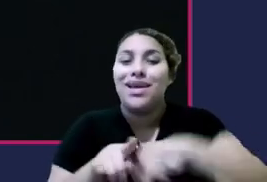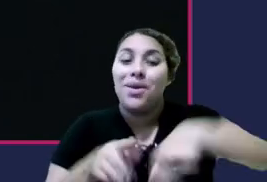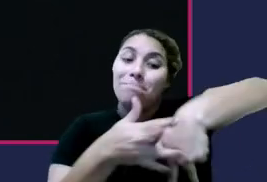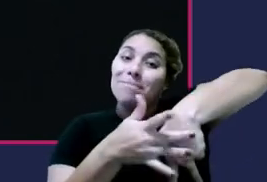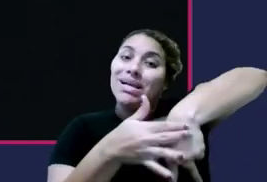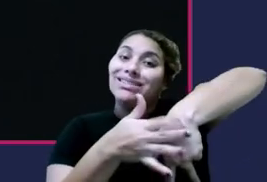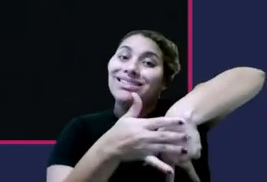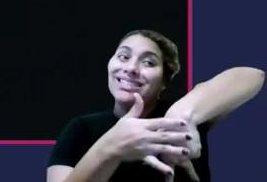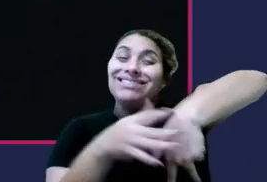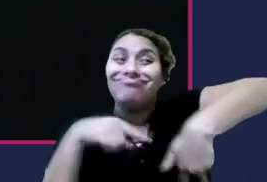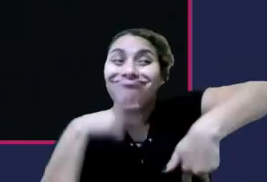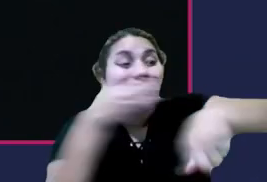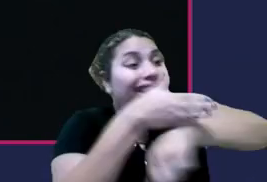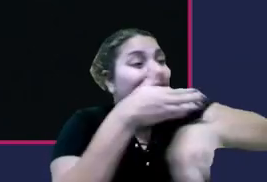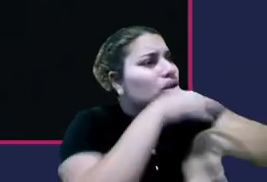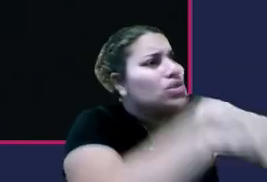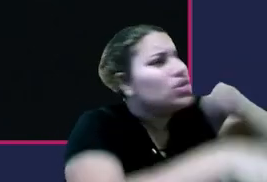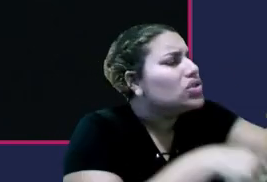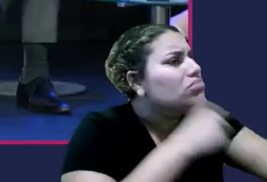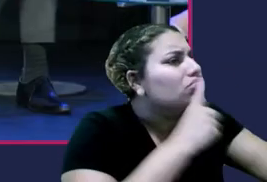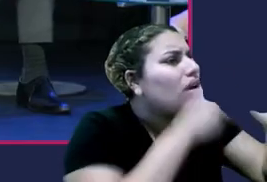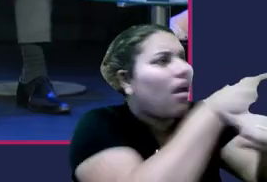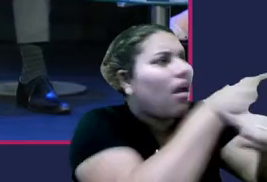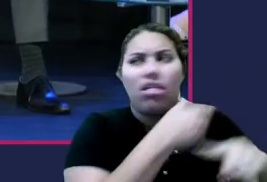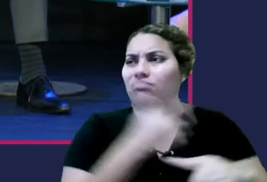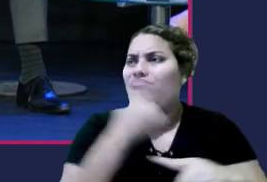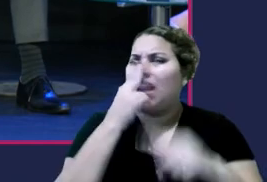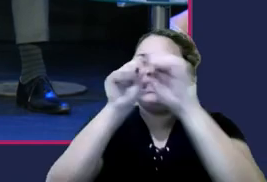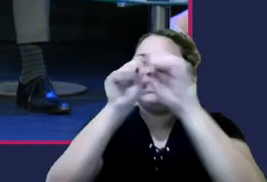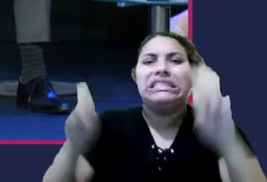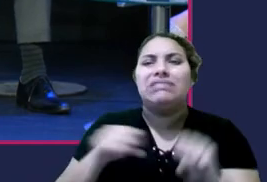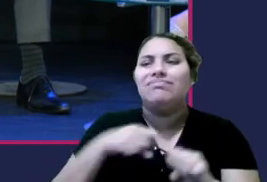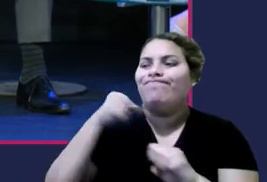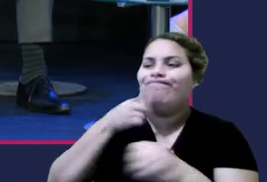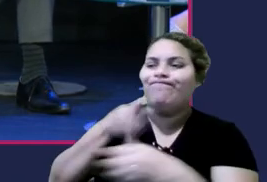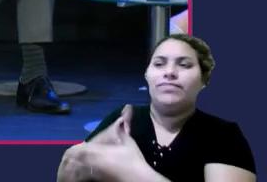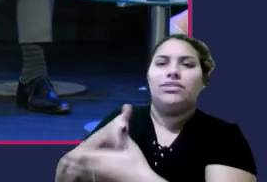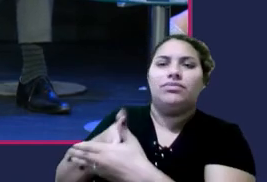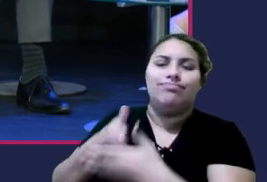the patient is, we can see that he's not accessing